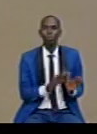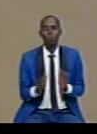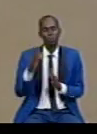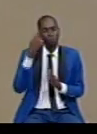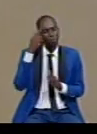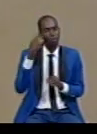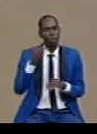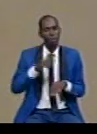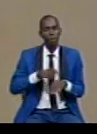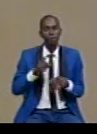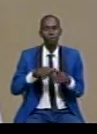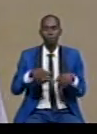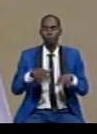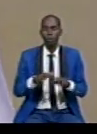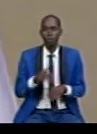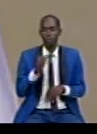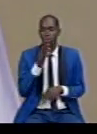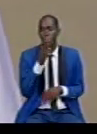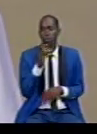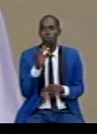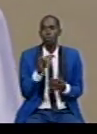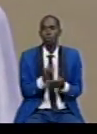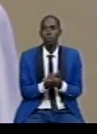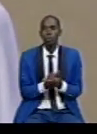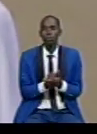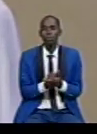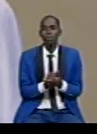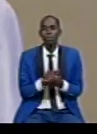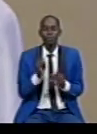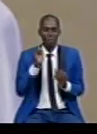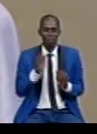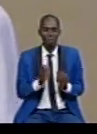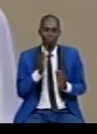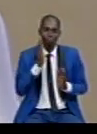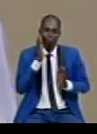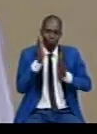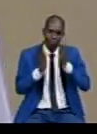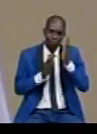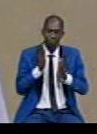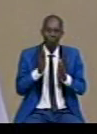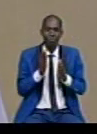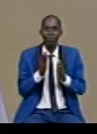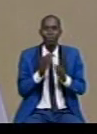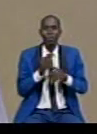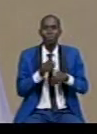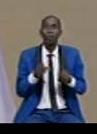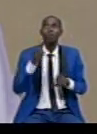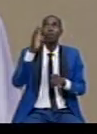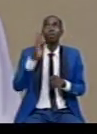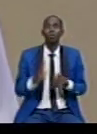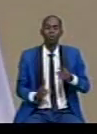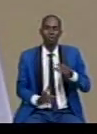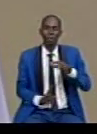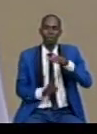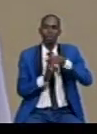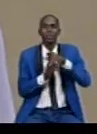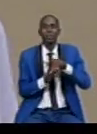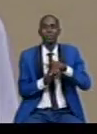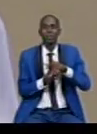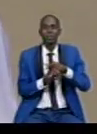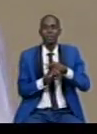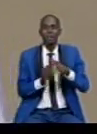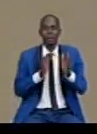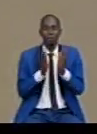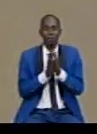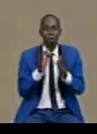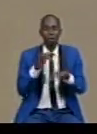their mother so that they can embarrass. But our God showed up. I pray that your own time